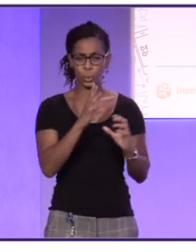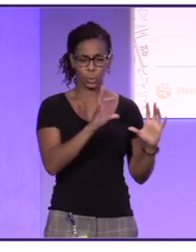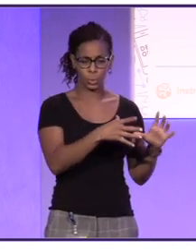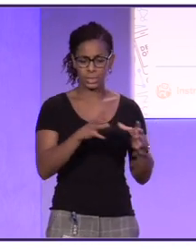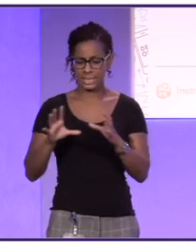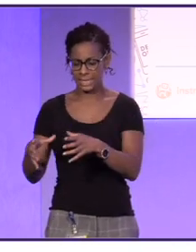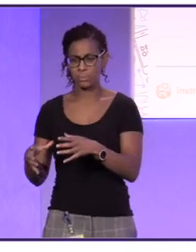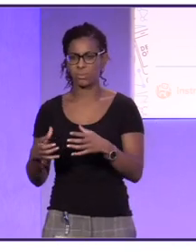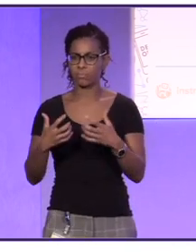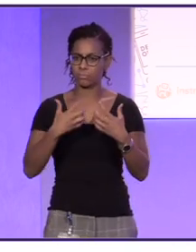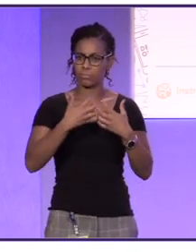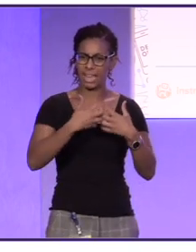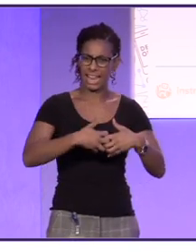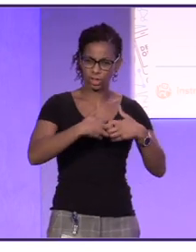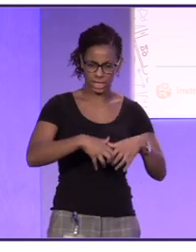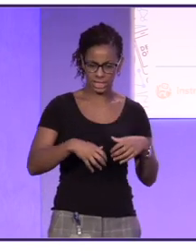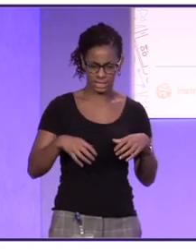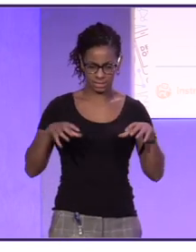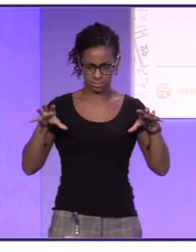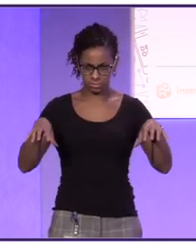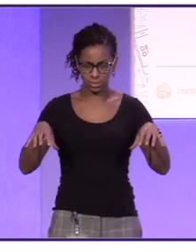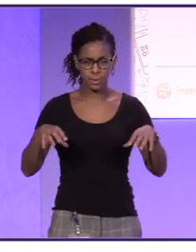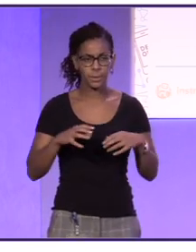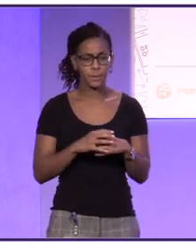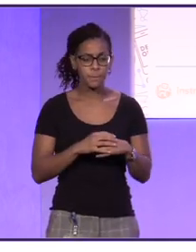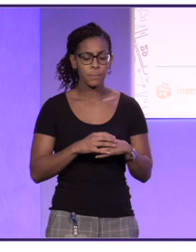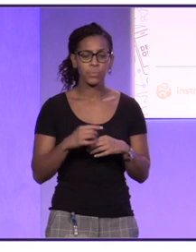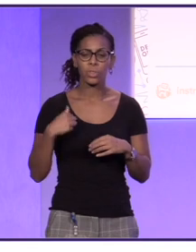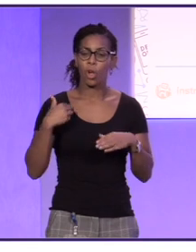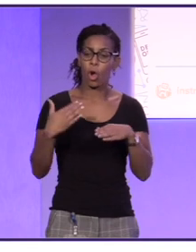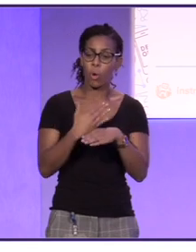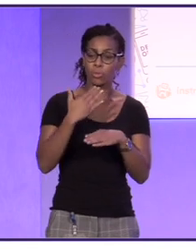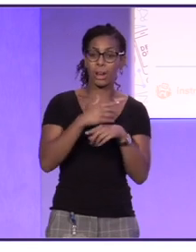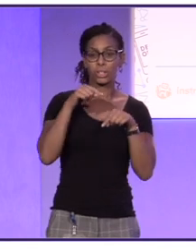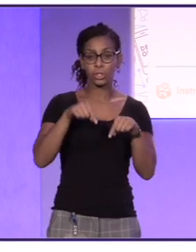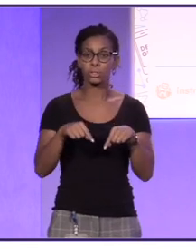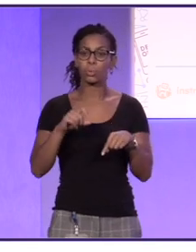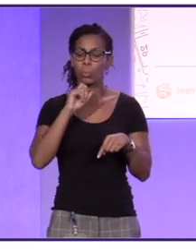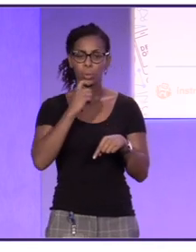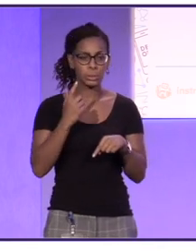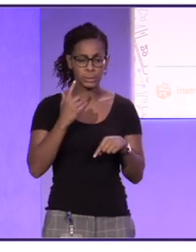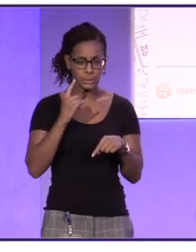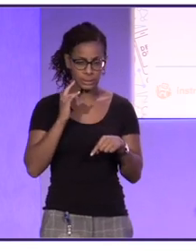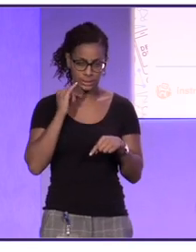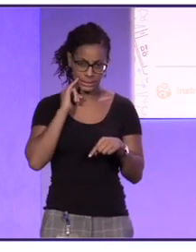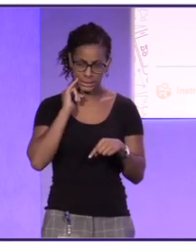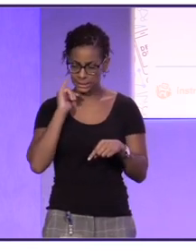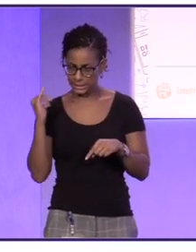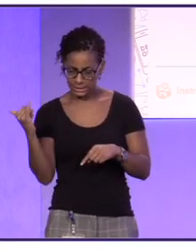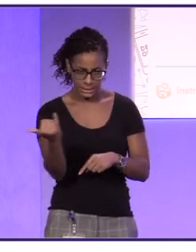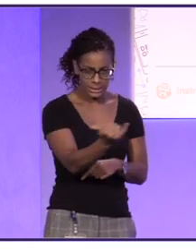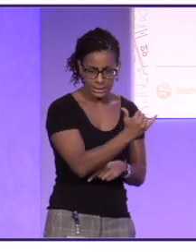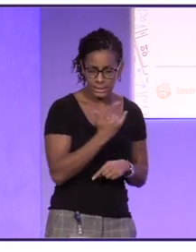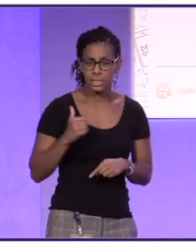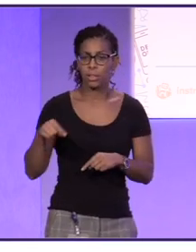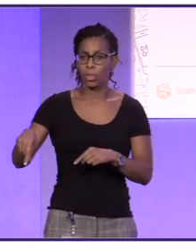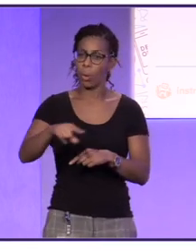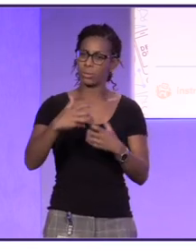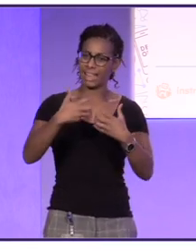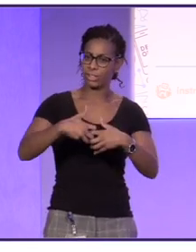of engineers. And what operations would do is they would round robin call those buckets of